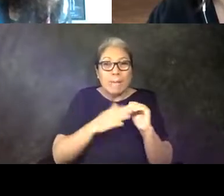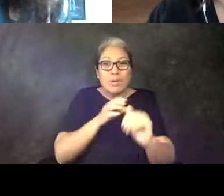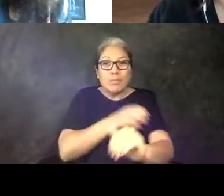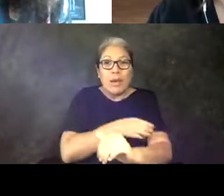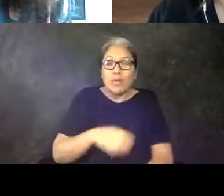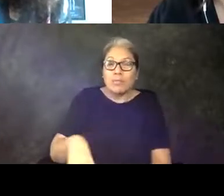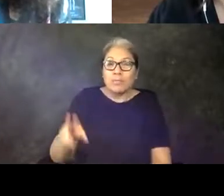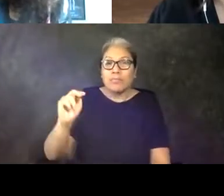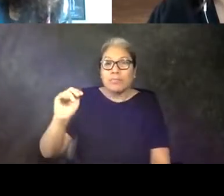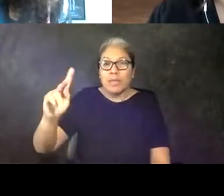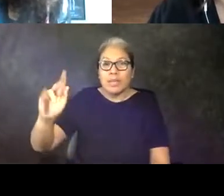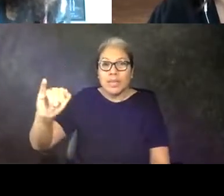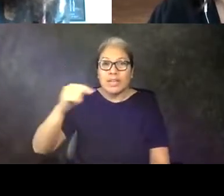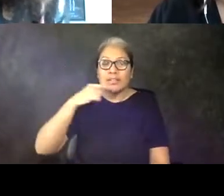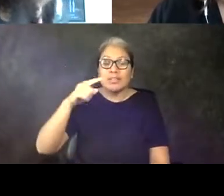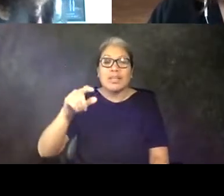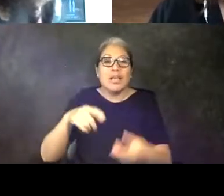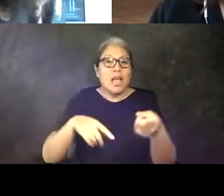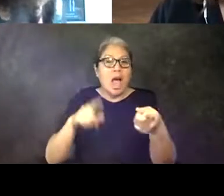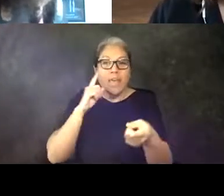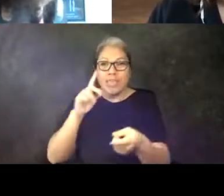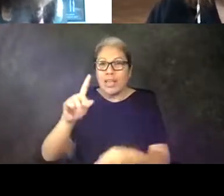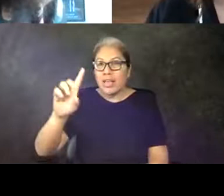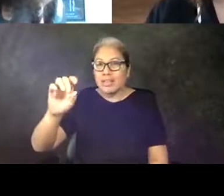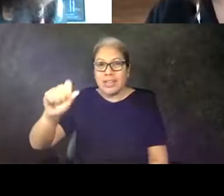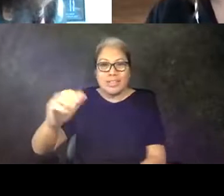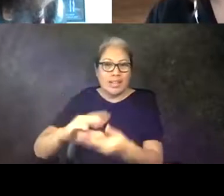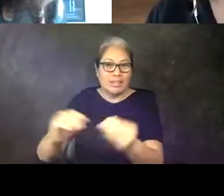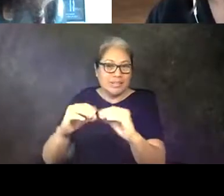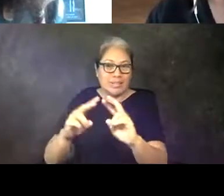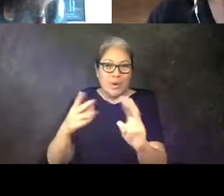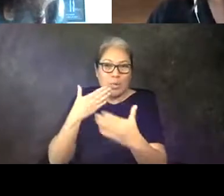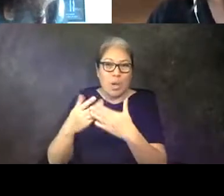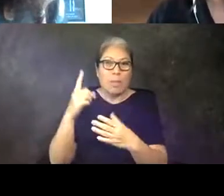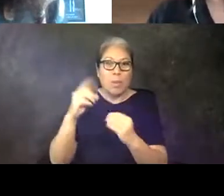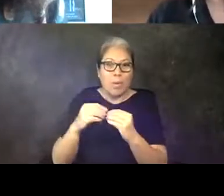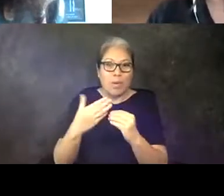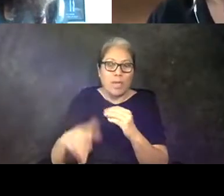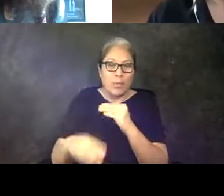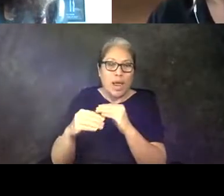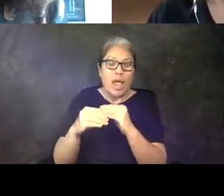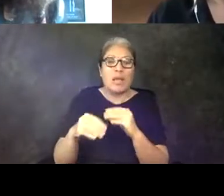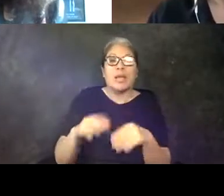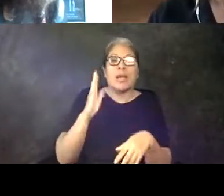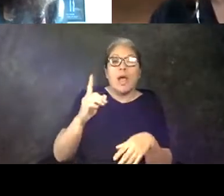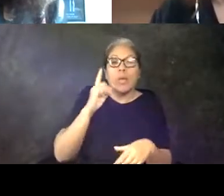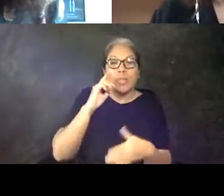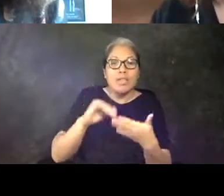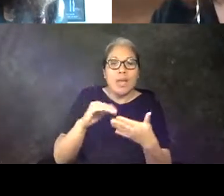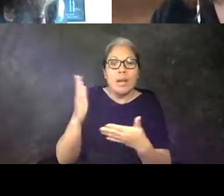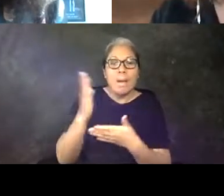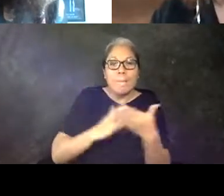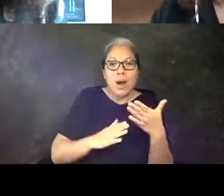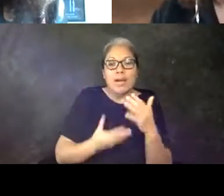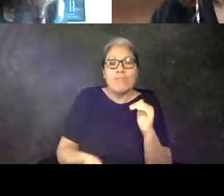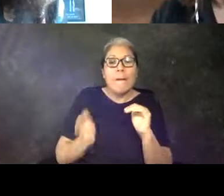I think Jessa really said it very well. I think the only thing that I would add to that is I think that part of building